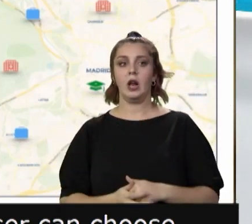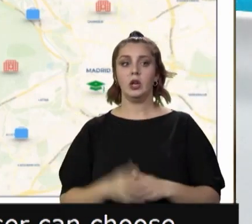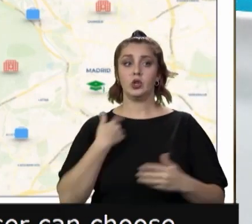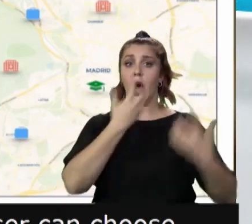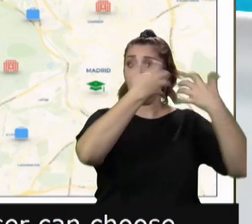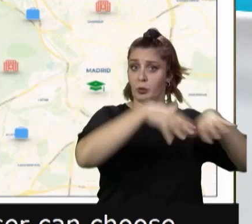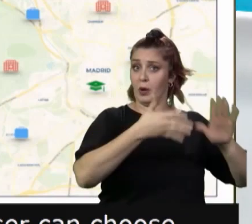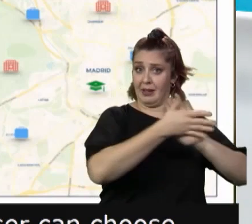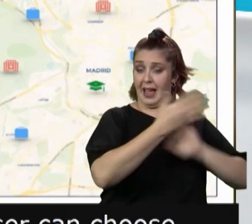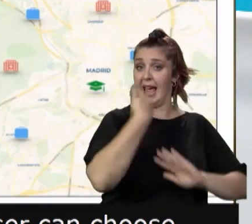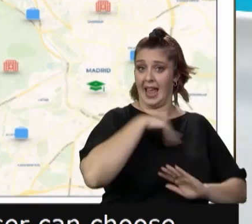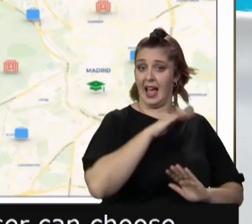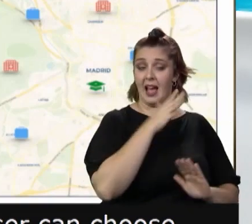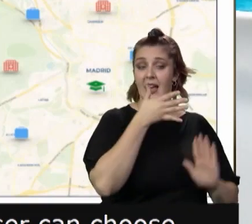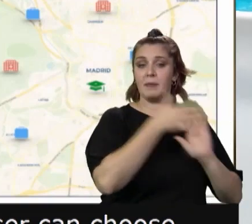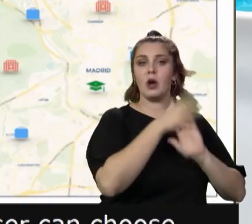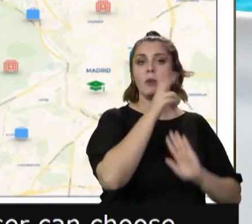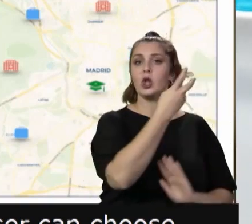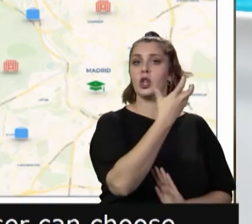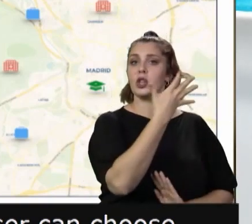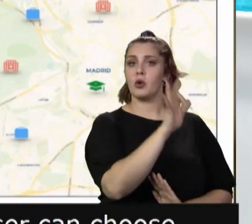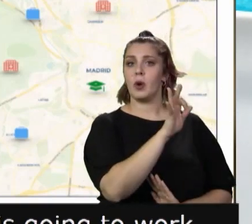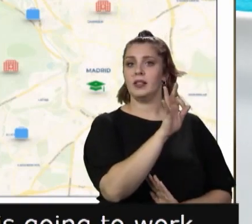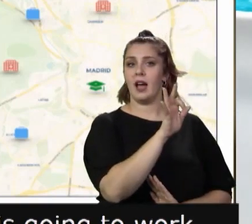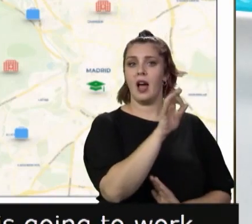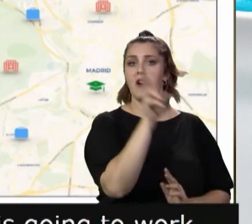We've seen the automatic and the manual